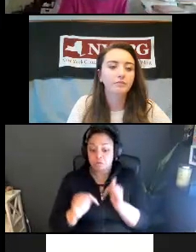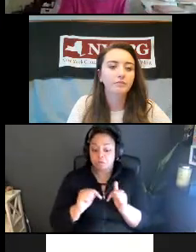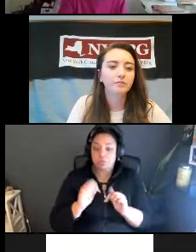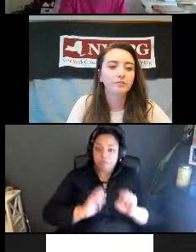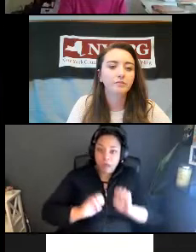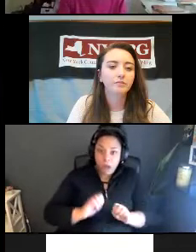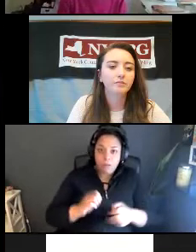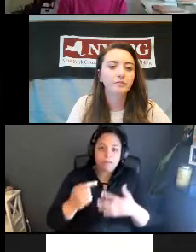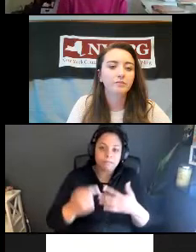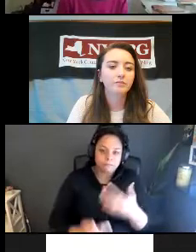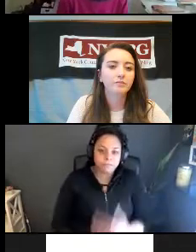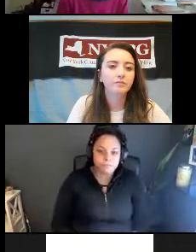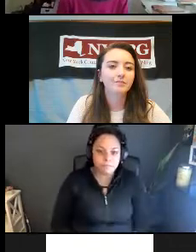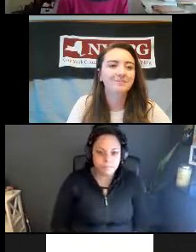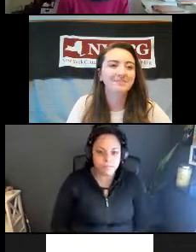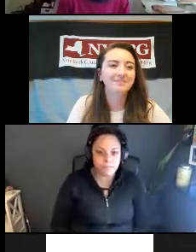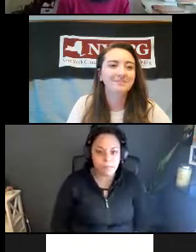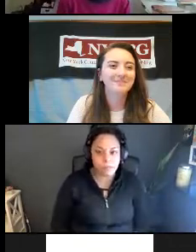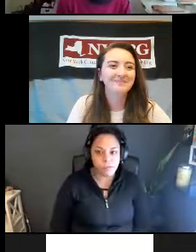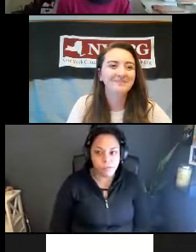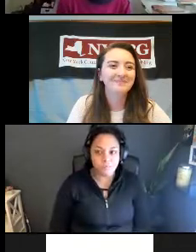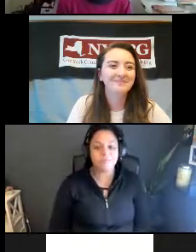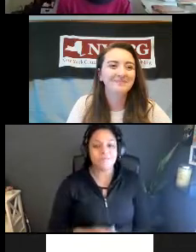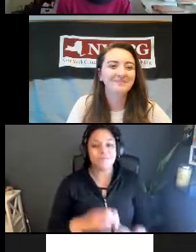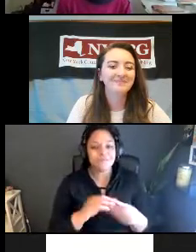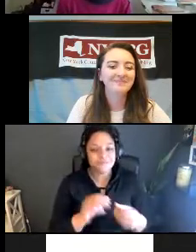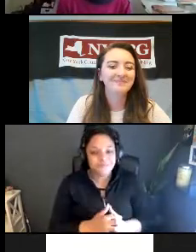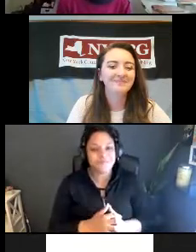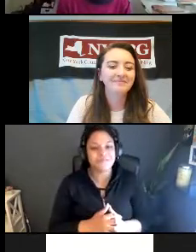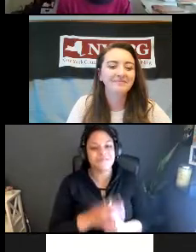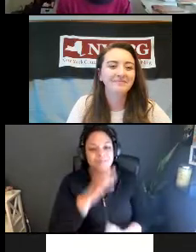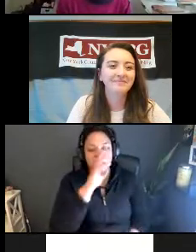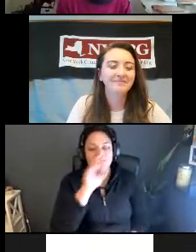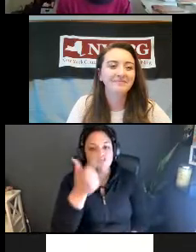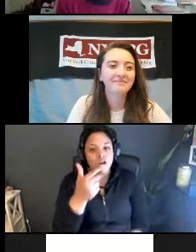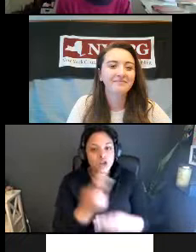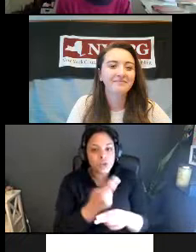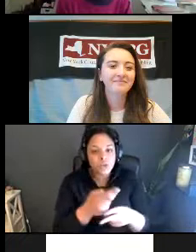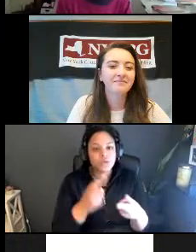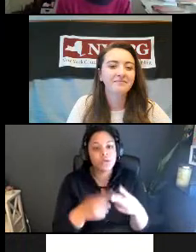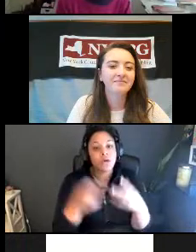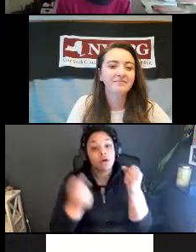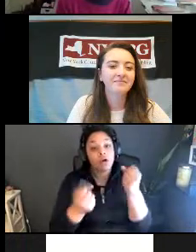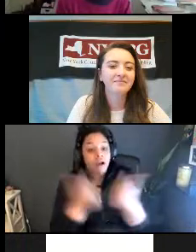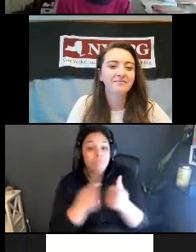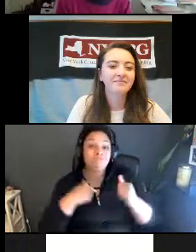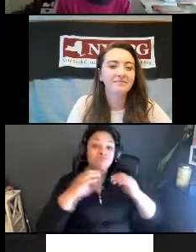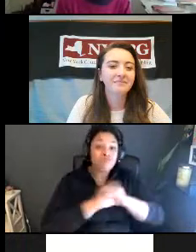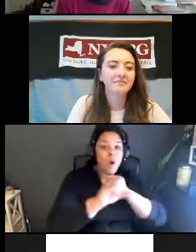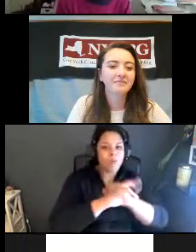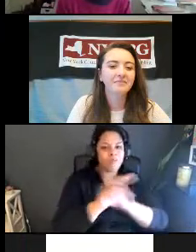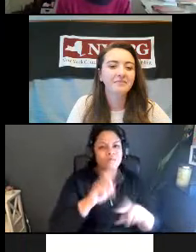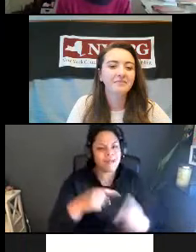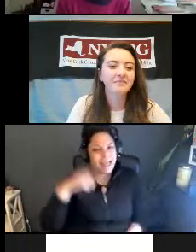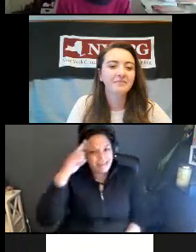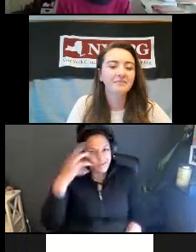else? Whew. I don't promote drug use. I don't promote car accidents either, but I still think seatbelts